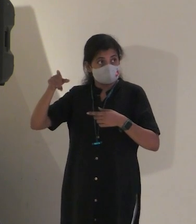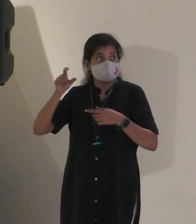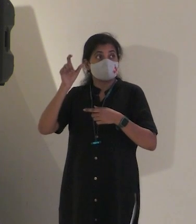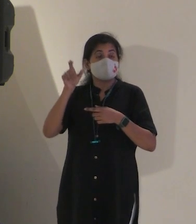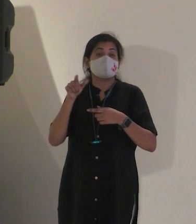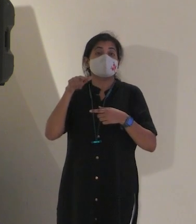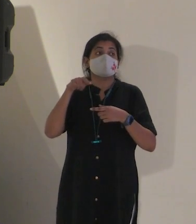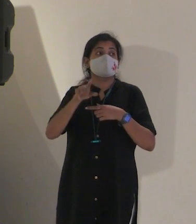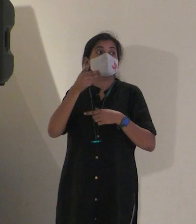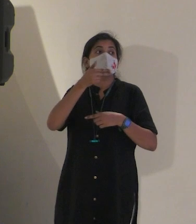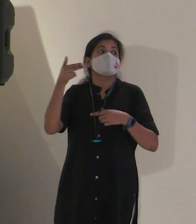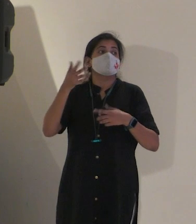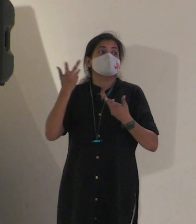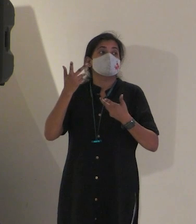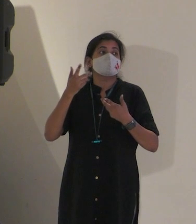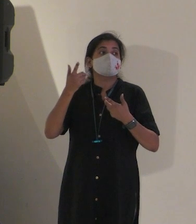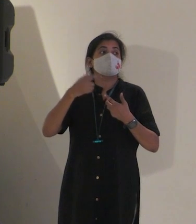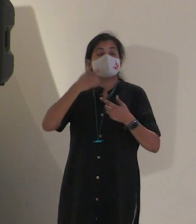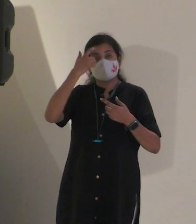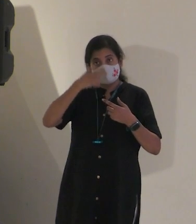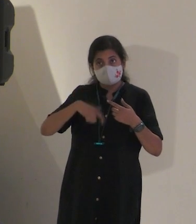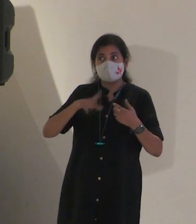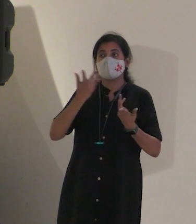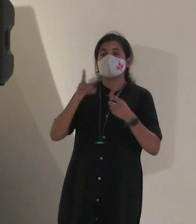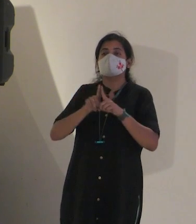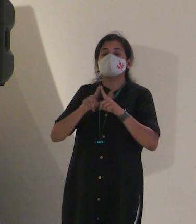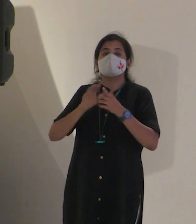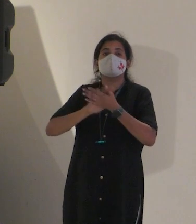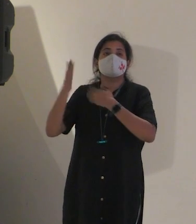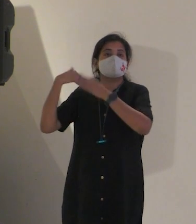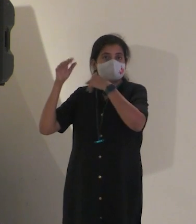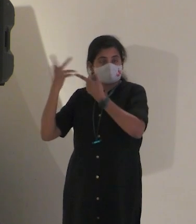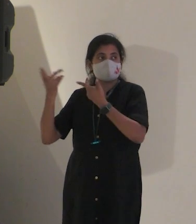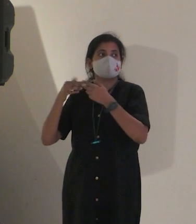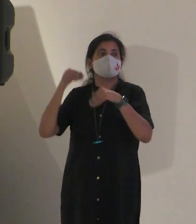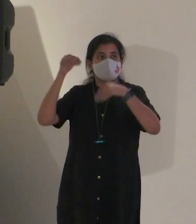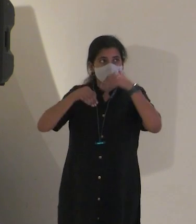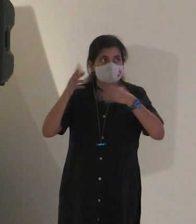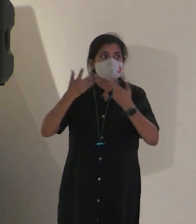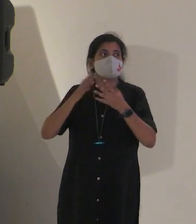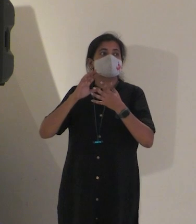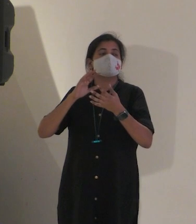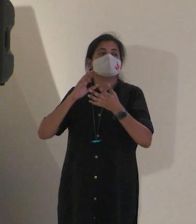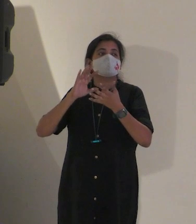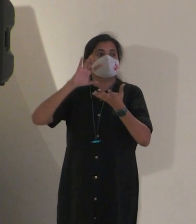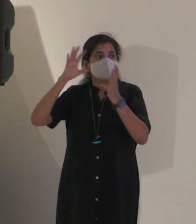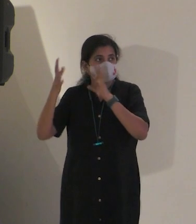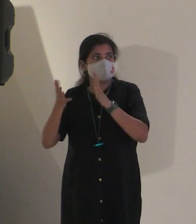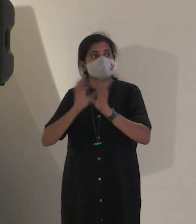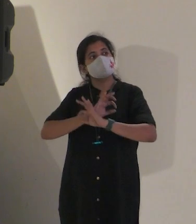itself embodies a whole history, politics, geography, and students'